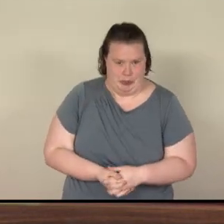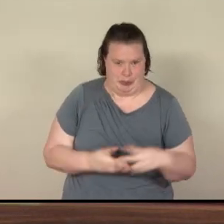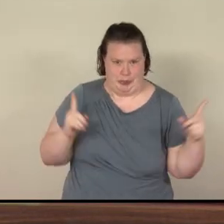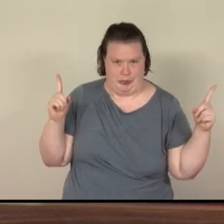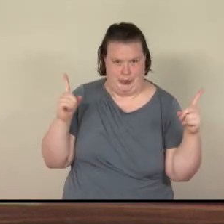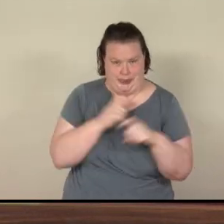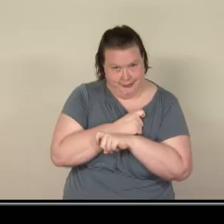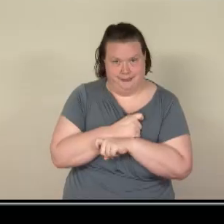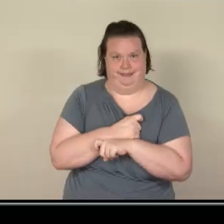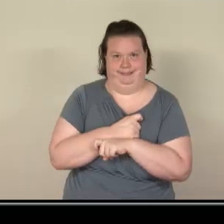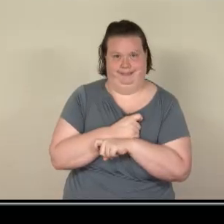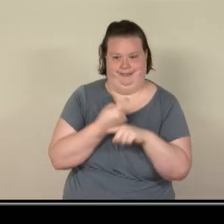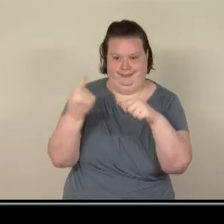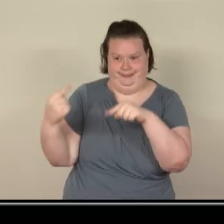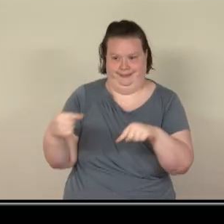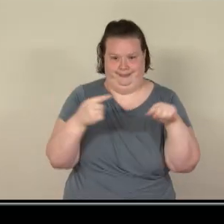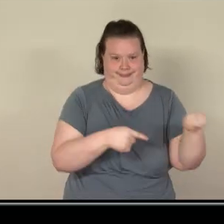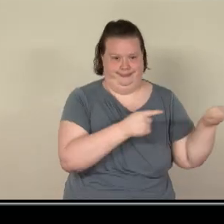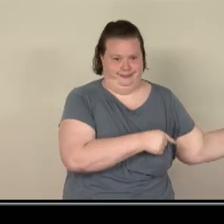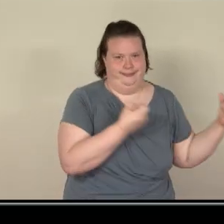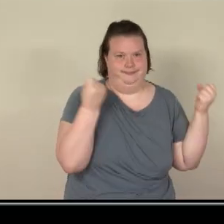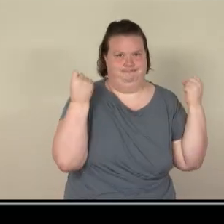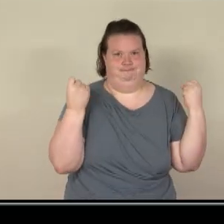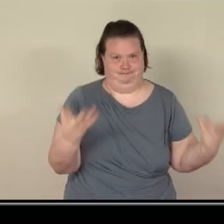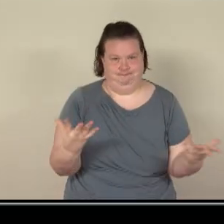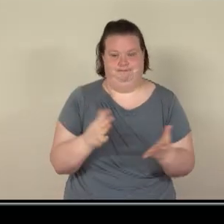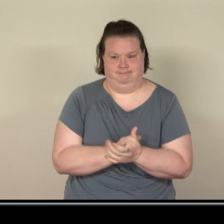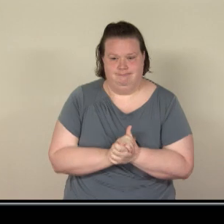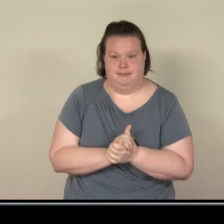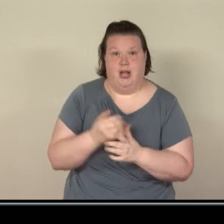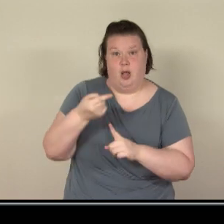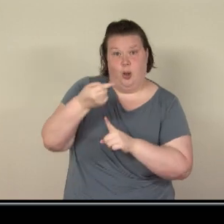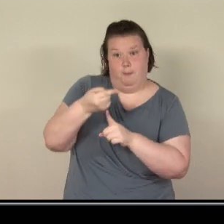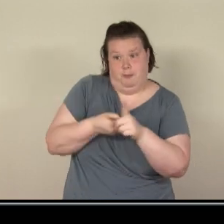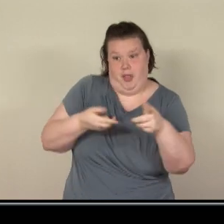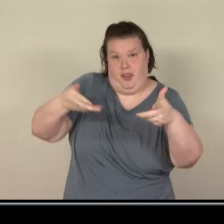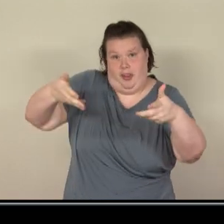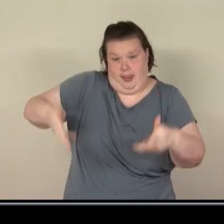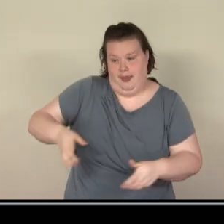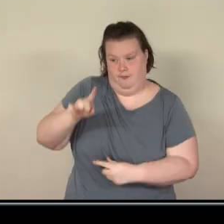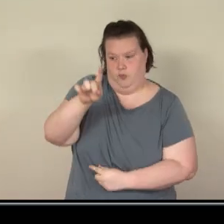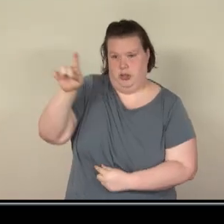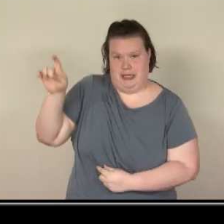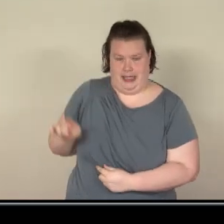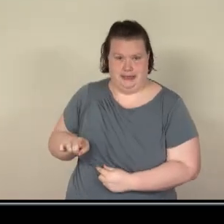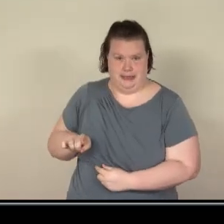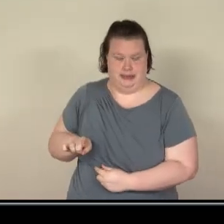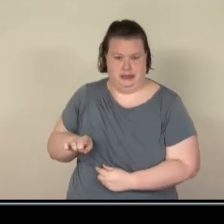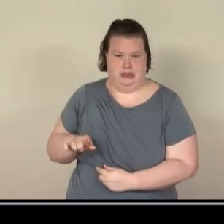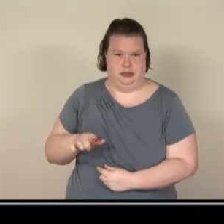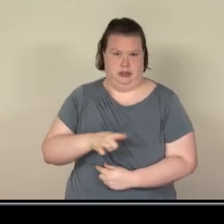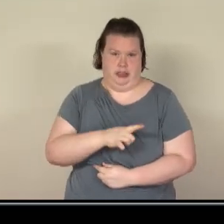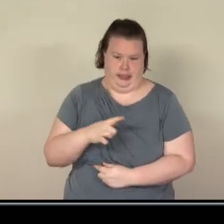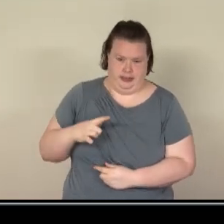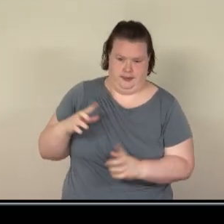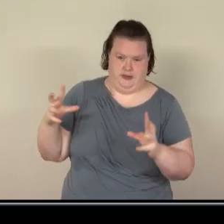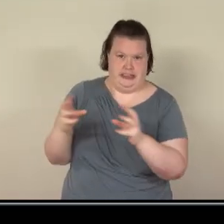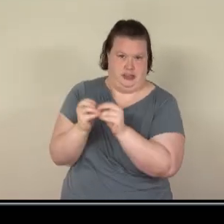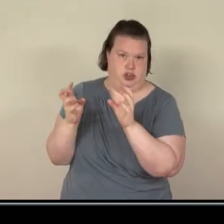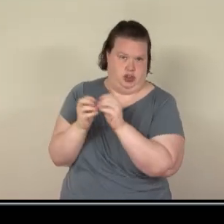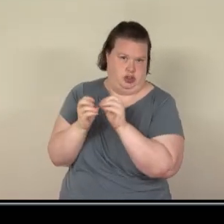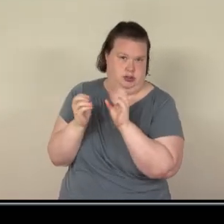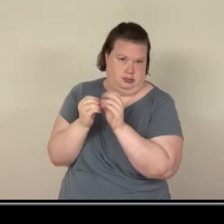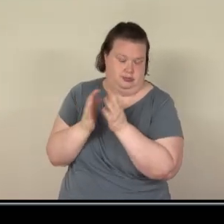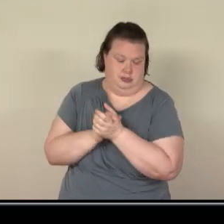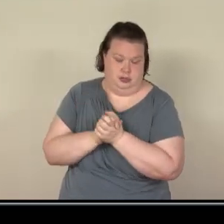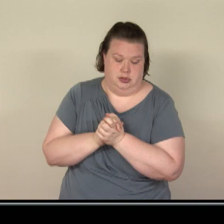have about a month left to go during this legislative session, and a lot of territory to cover to really fully